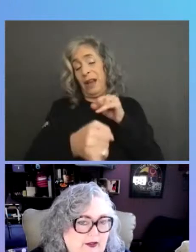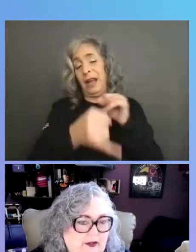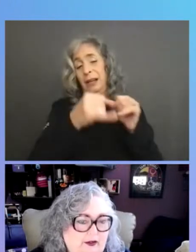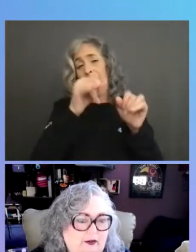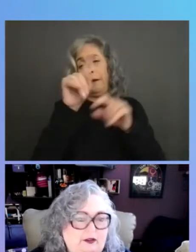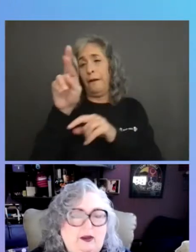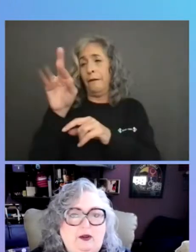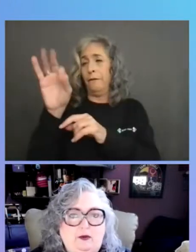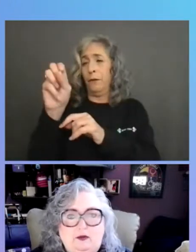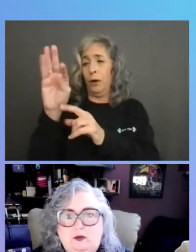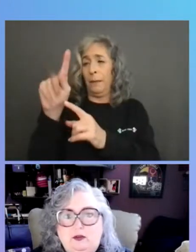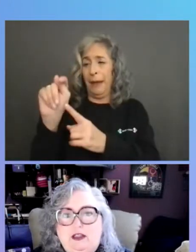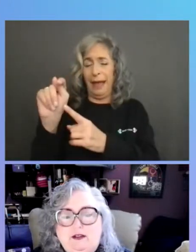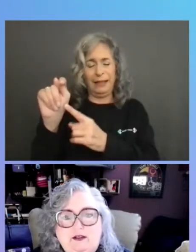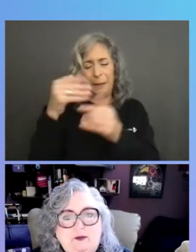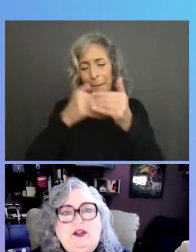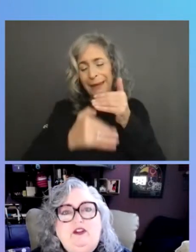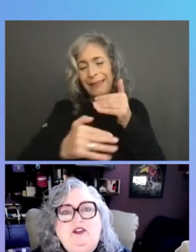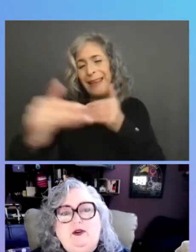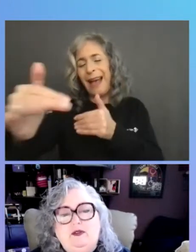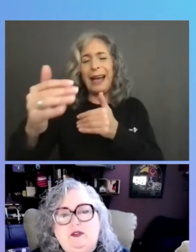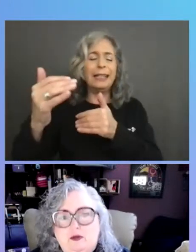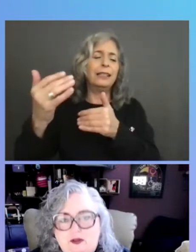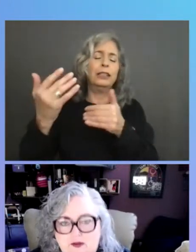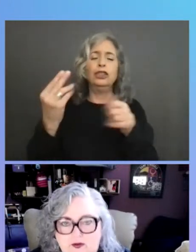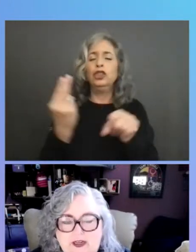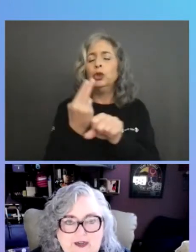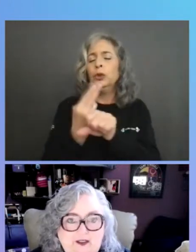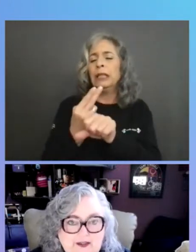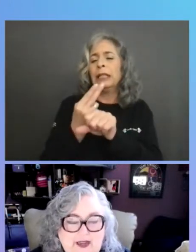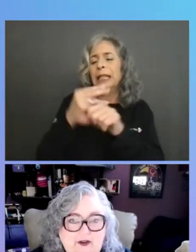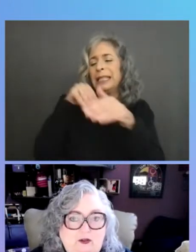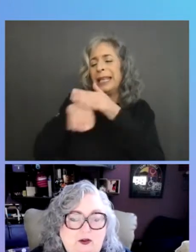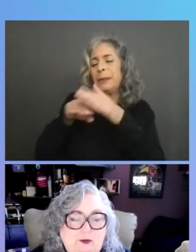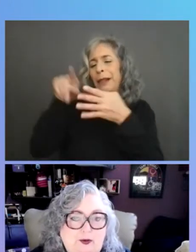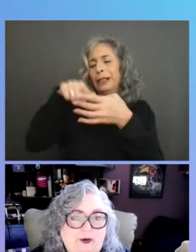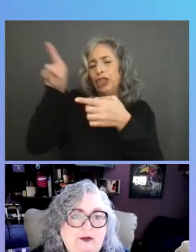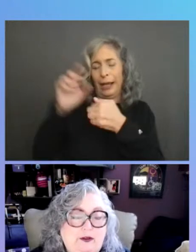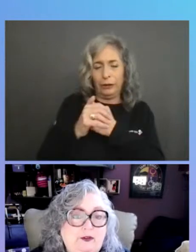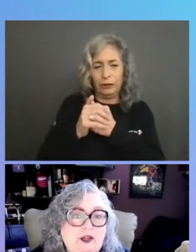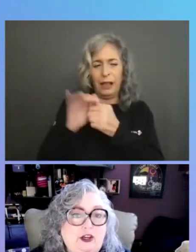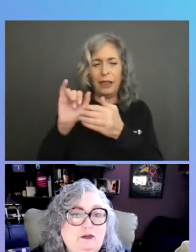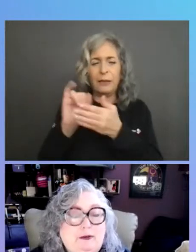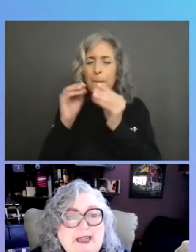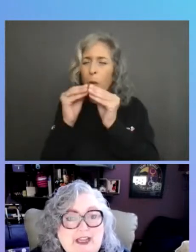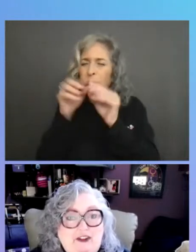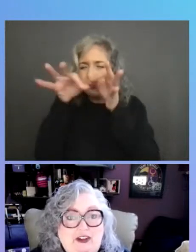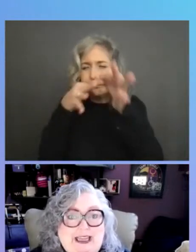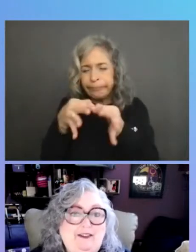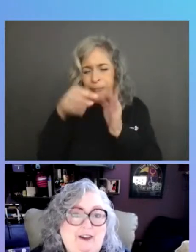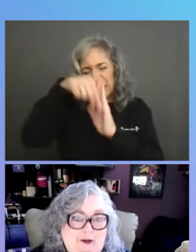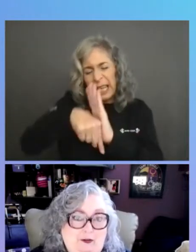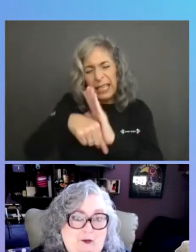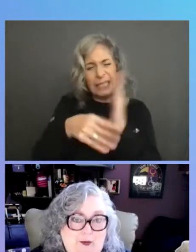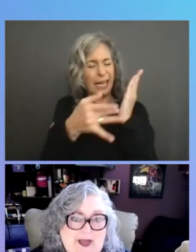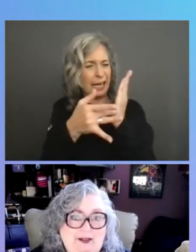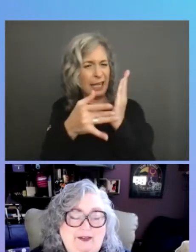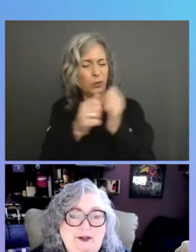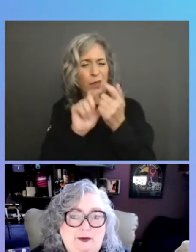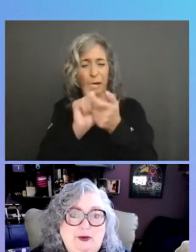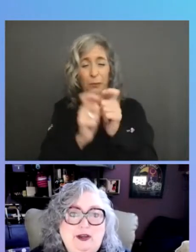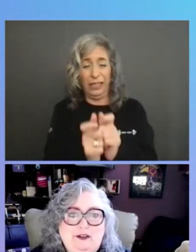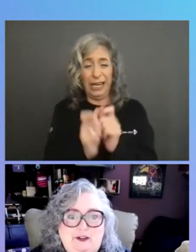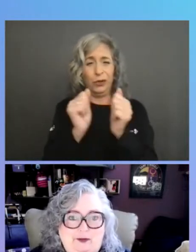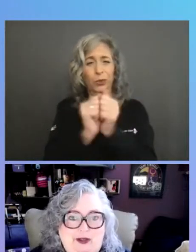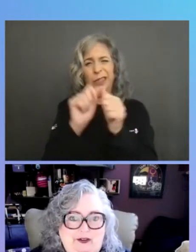goes beyond somebody who's using accessibility checkers. So this is going to get into the technical components of remediation in final